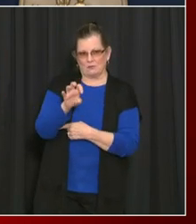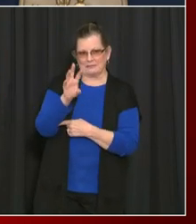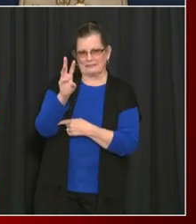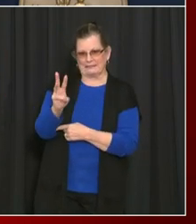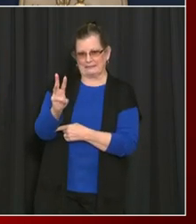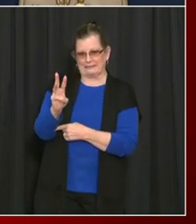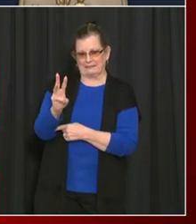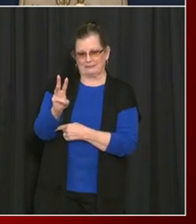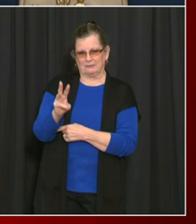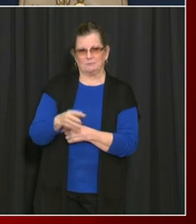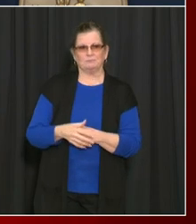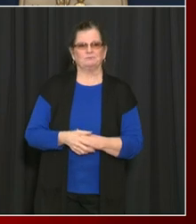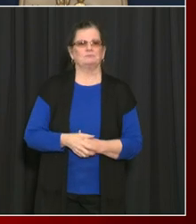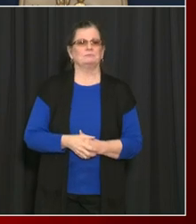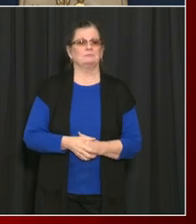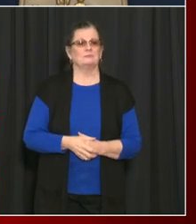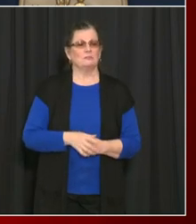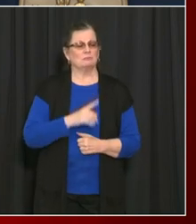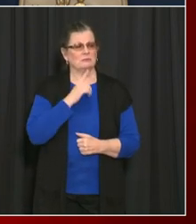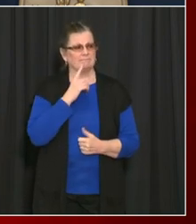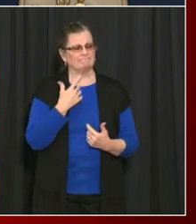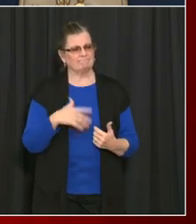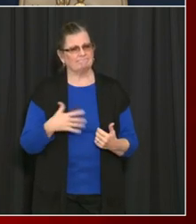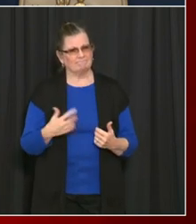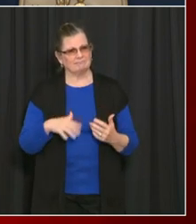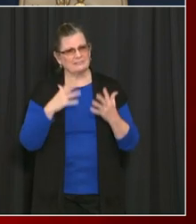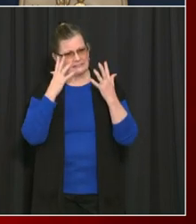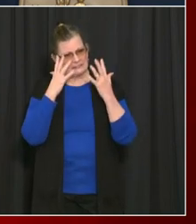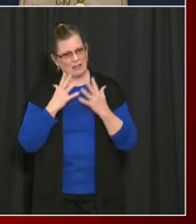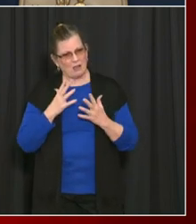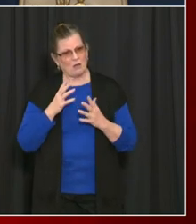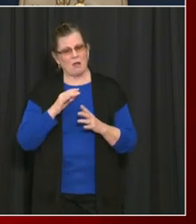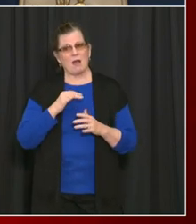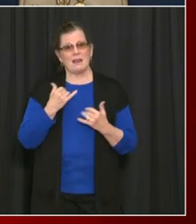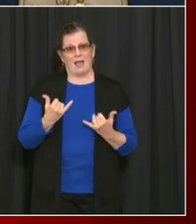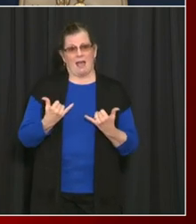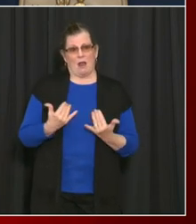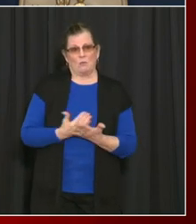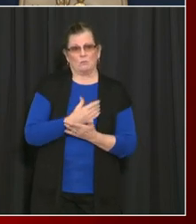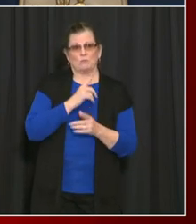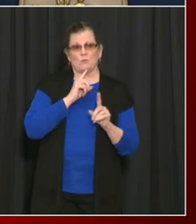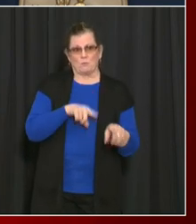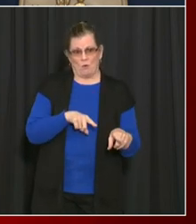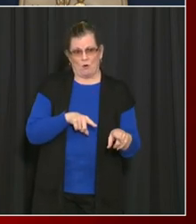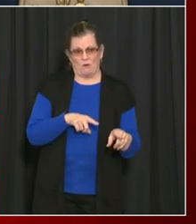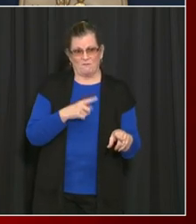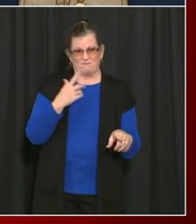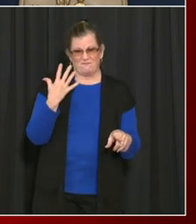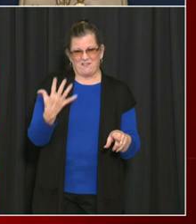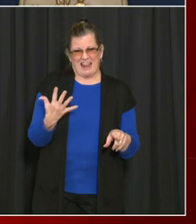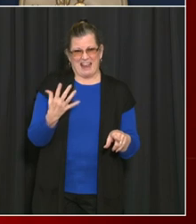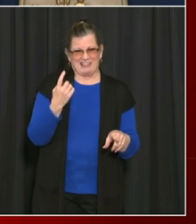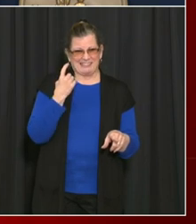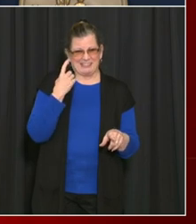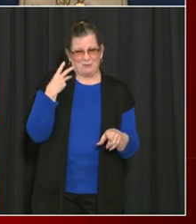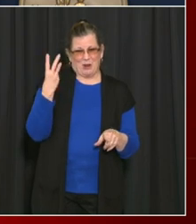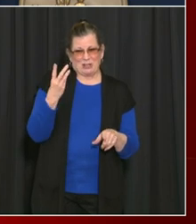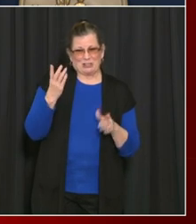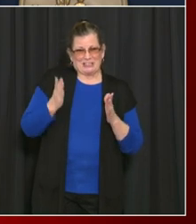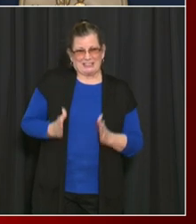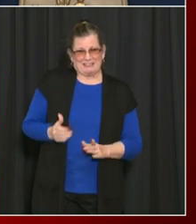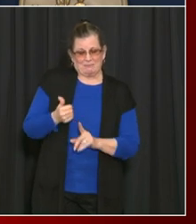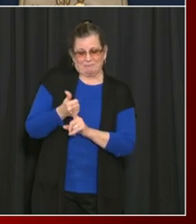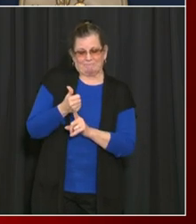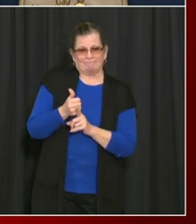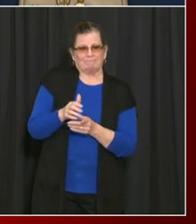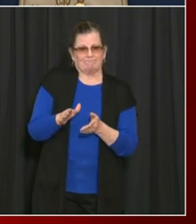8,406. Sadly, we also reported that 5 Washingtonians lost their lives